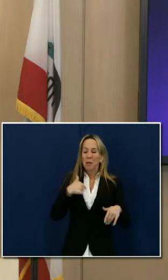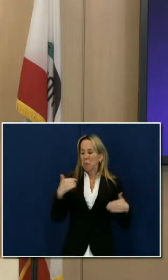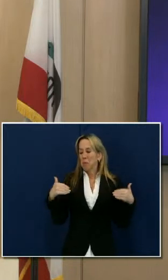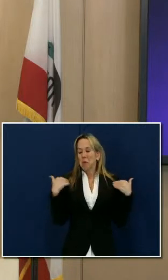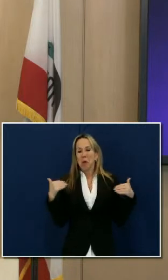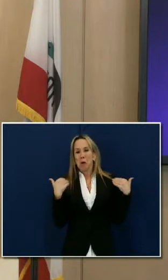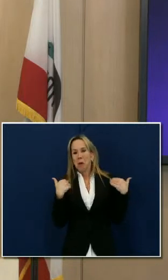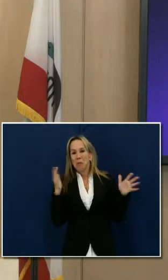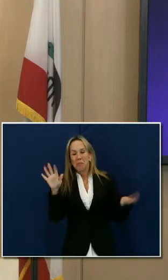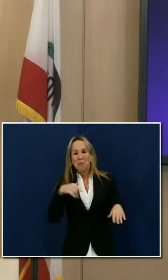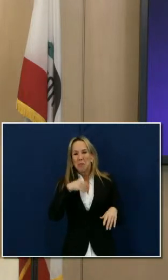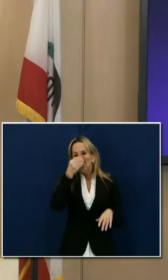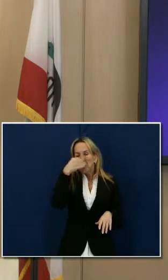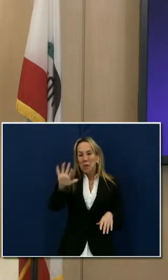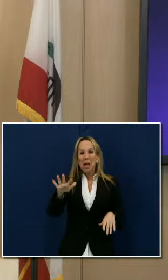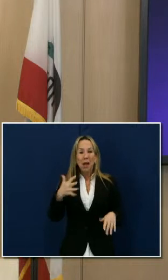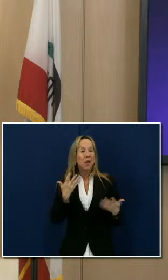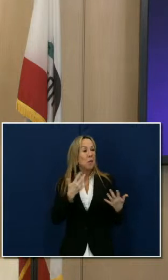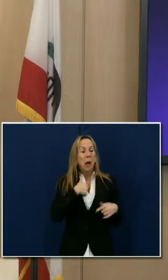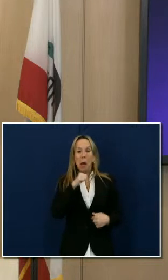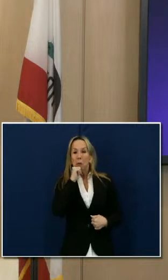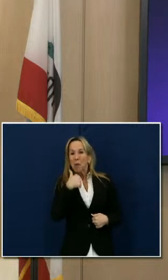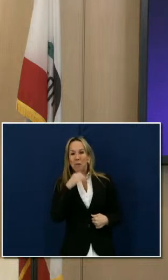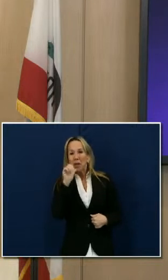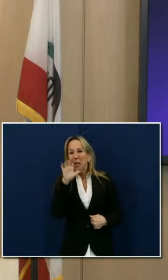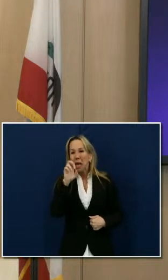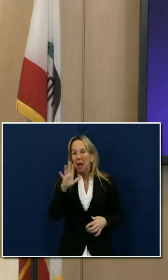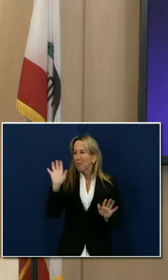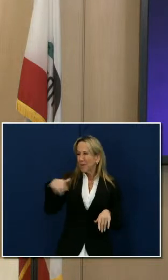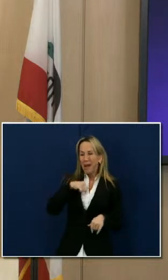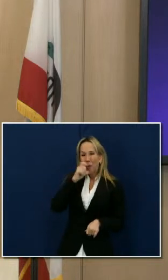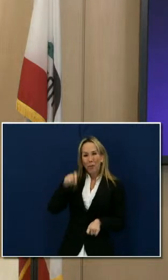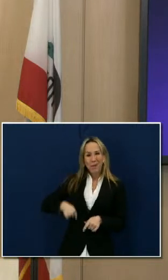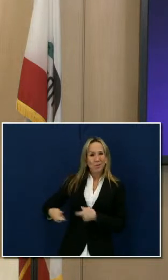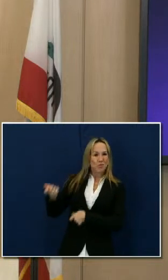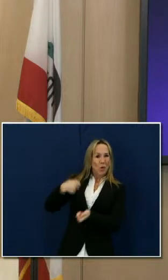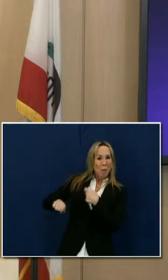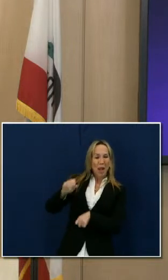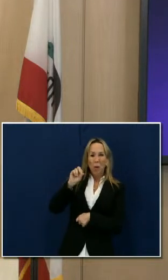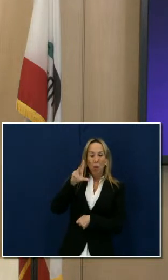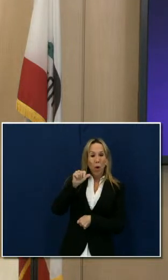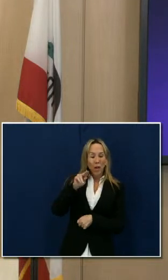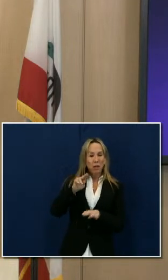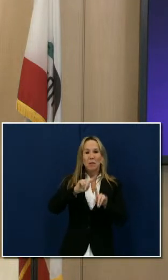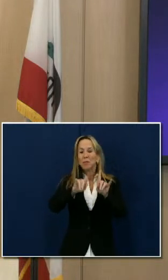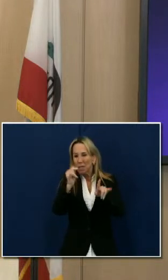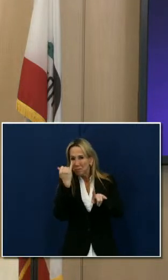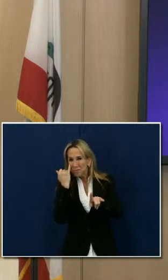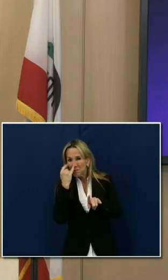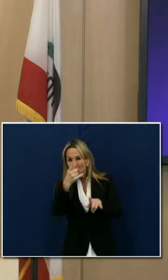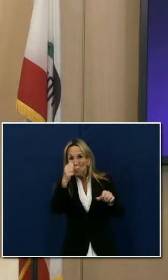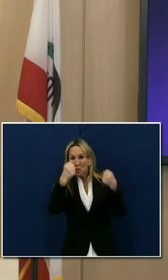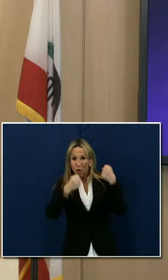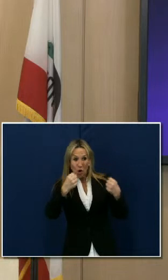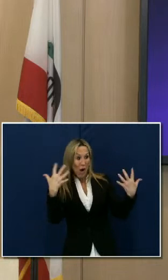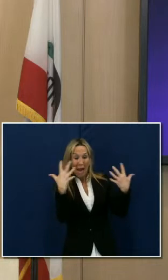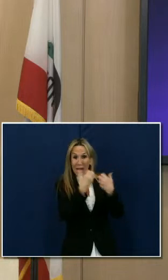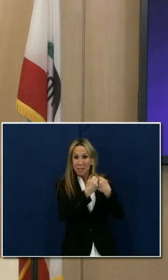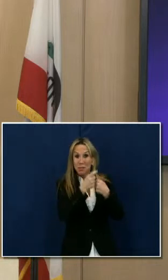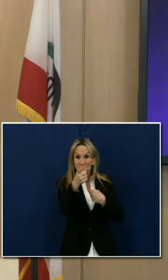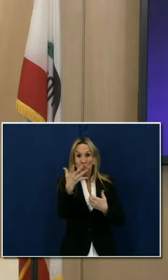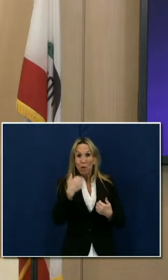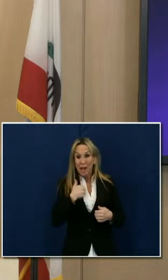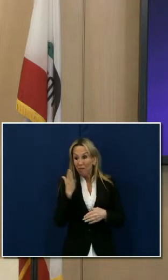and healthy, or well, that's fine, I'm not a cancer patient, or I don't need an organ transplant. If you get in a car accident, you're going to want that ICU bed to be